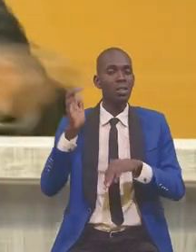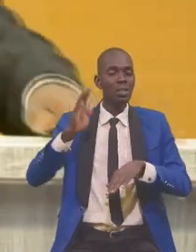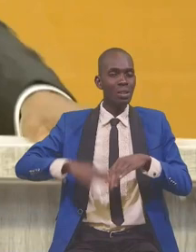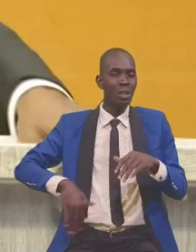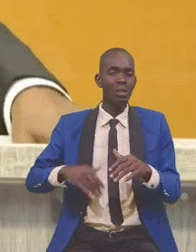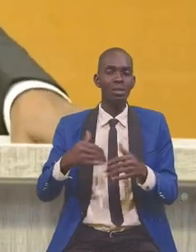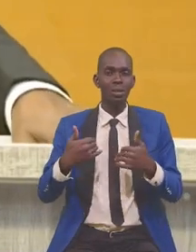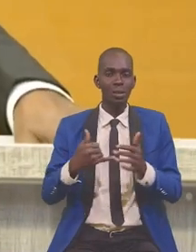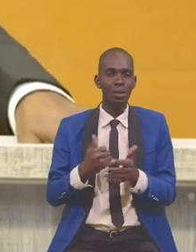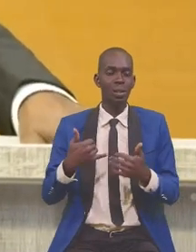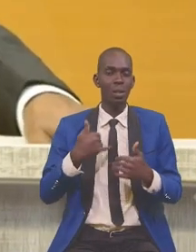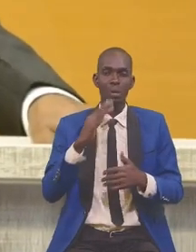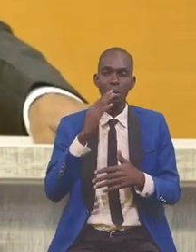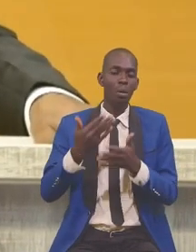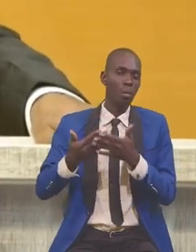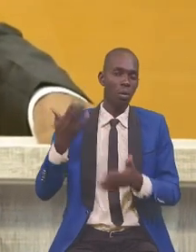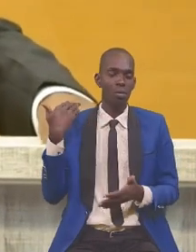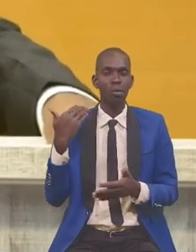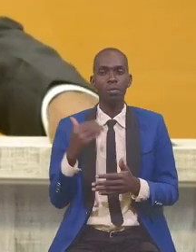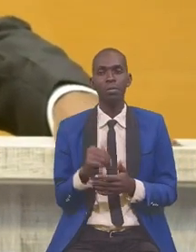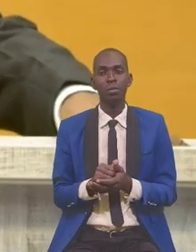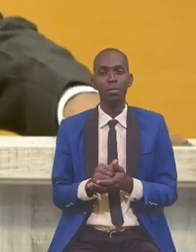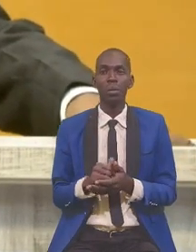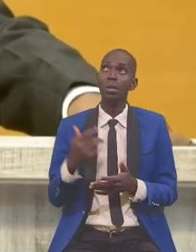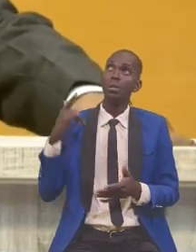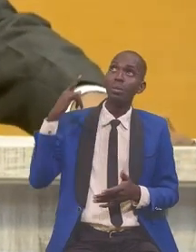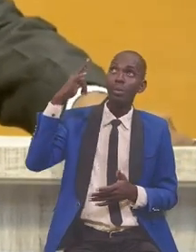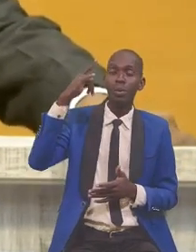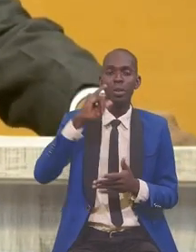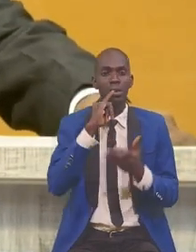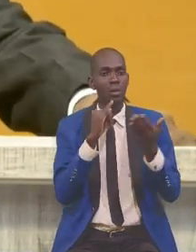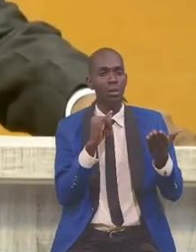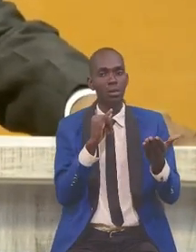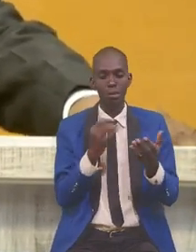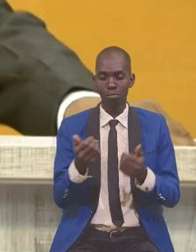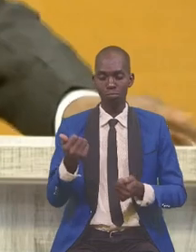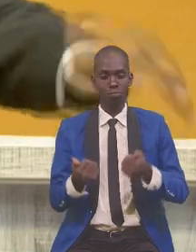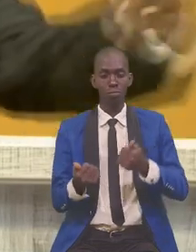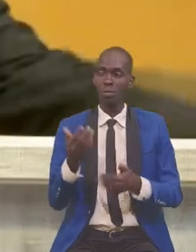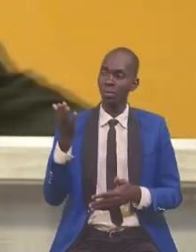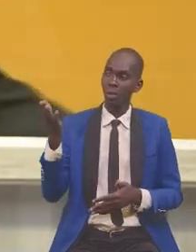it had ever been in the world? Aeroplane there today, cars there